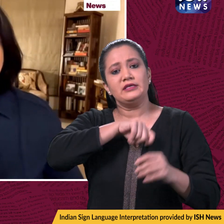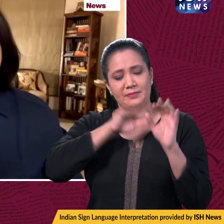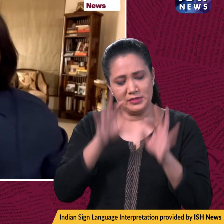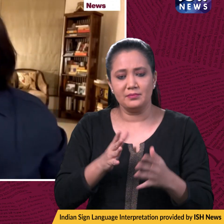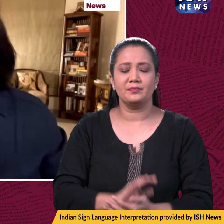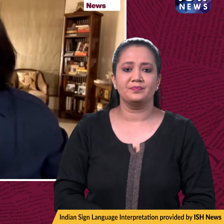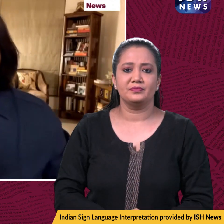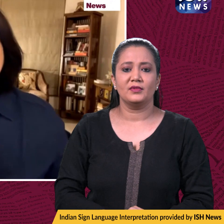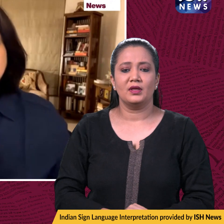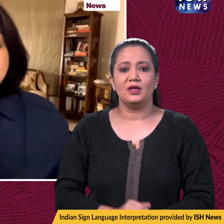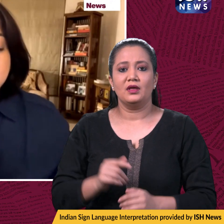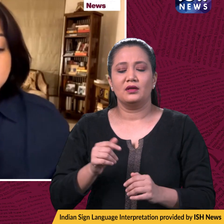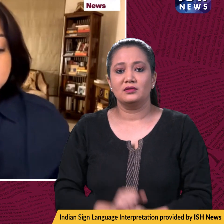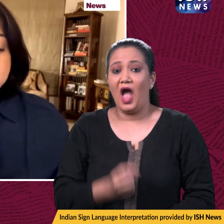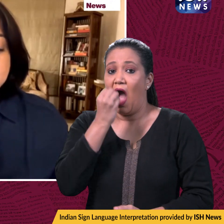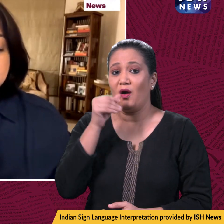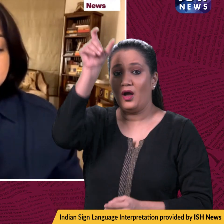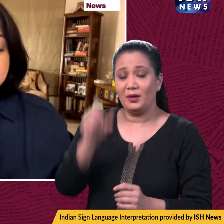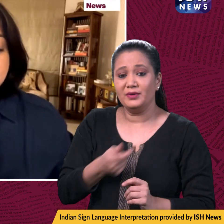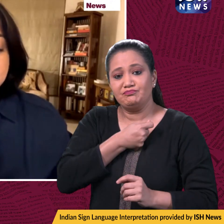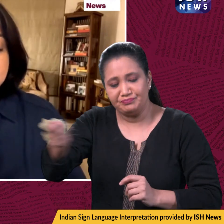in Spain as well. He defeated his